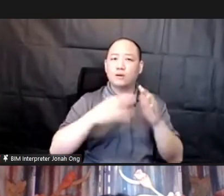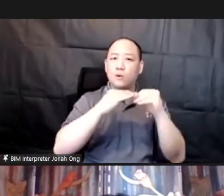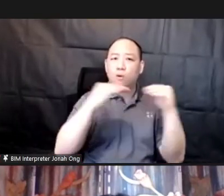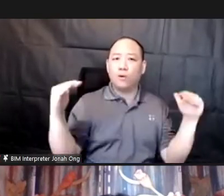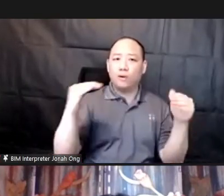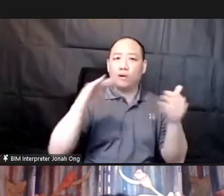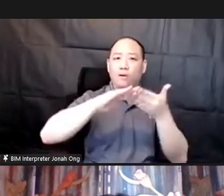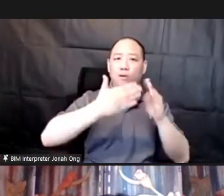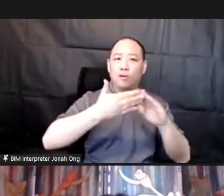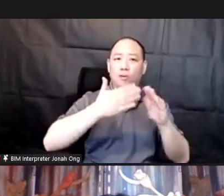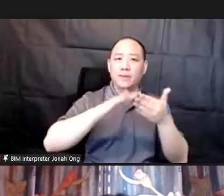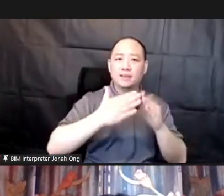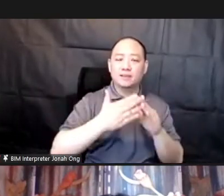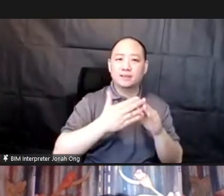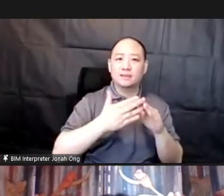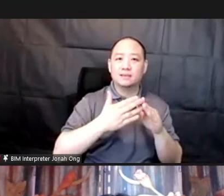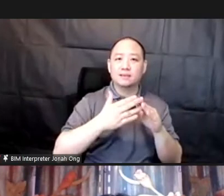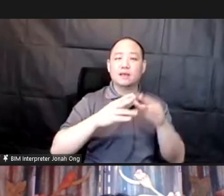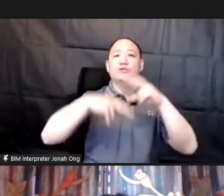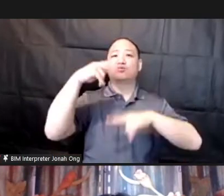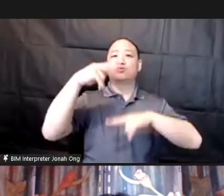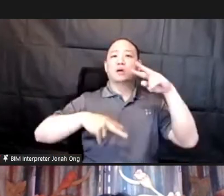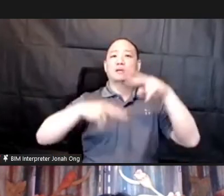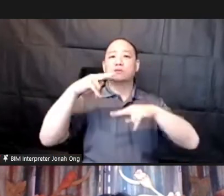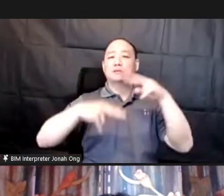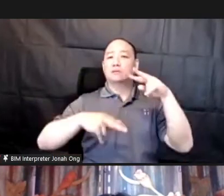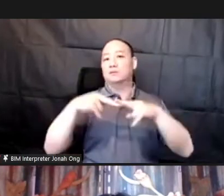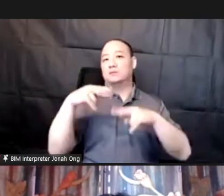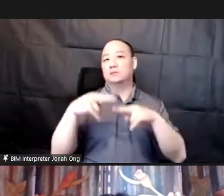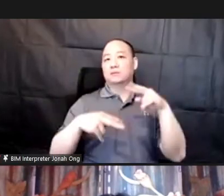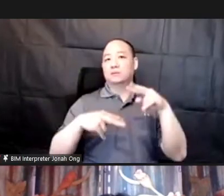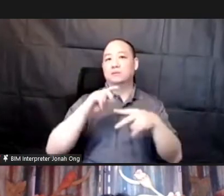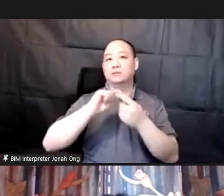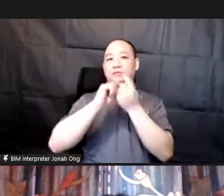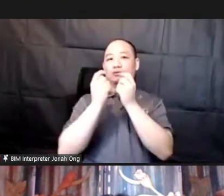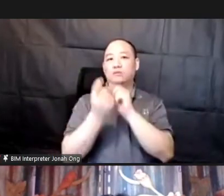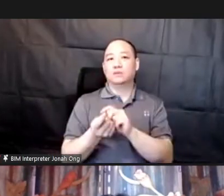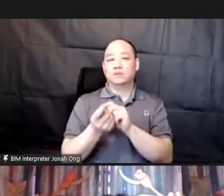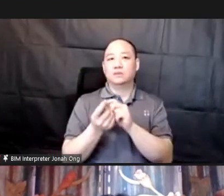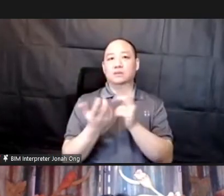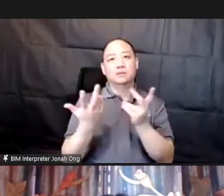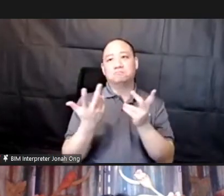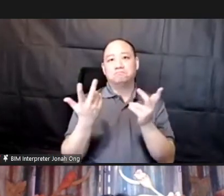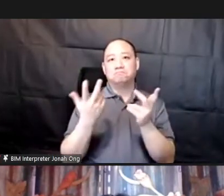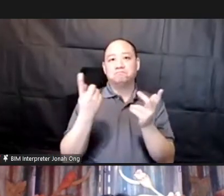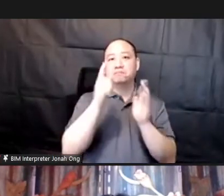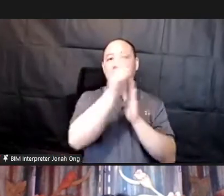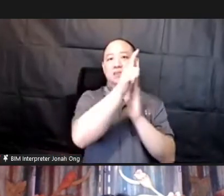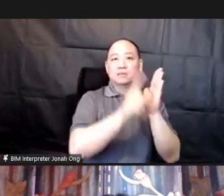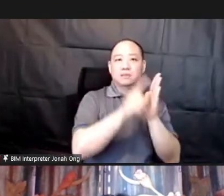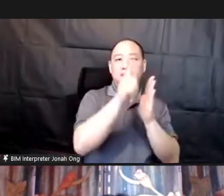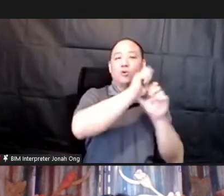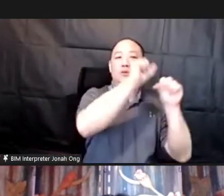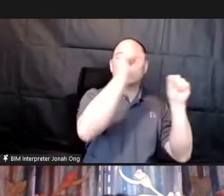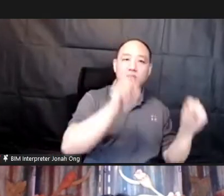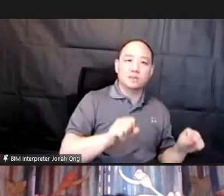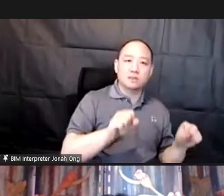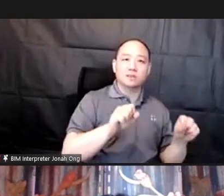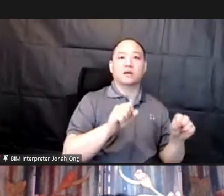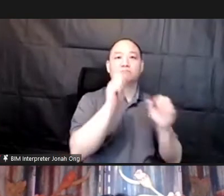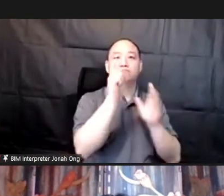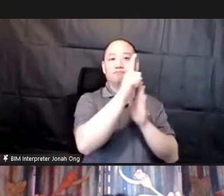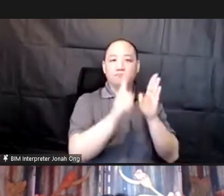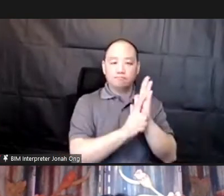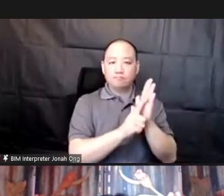the society? Structural changes. So I guess it can be anything within the system, changes